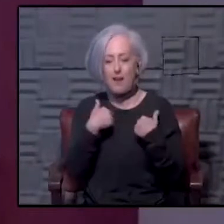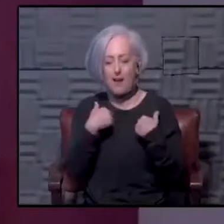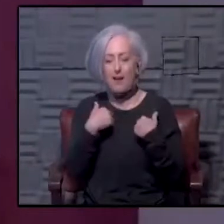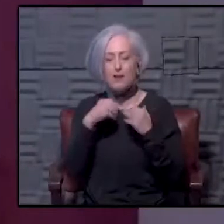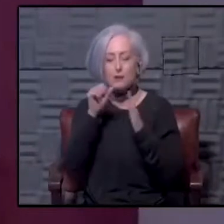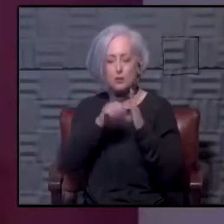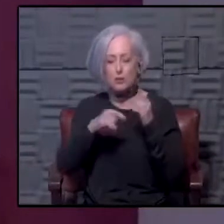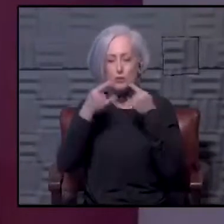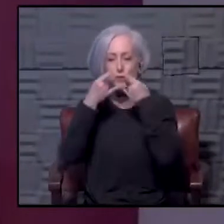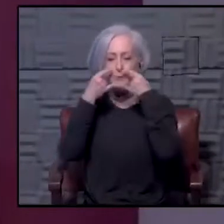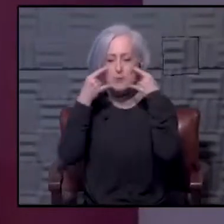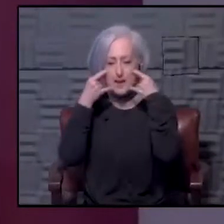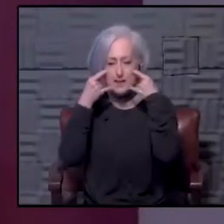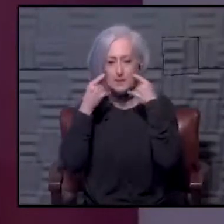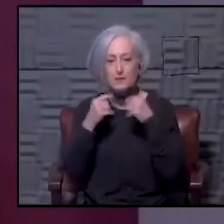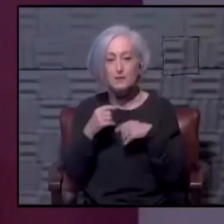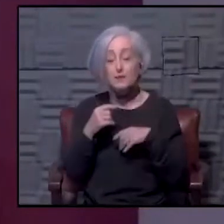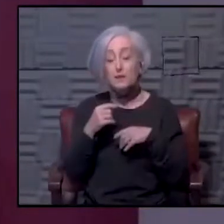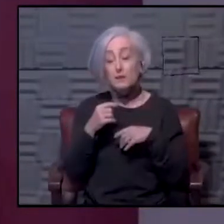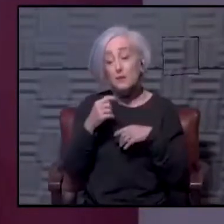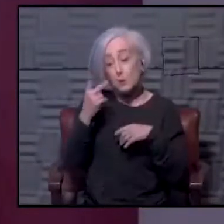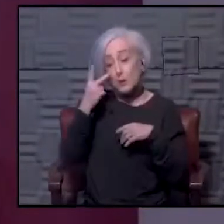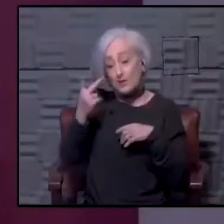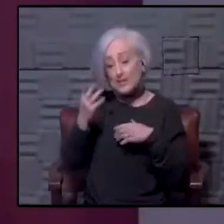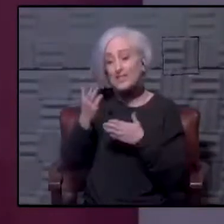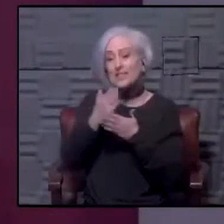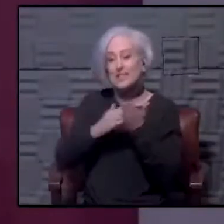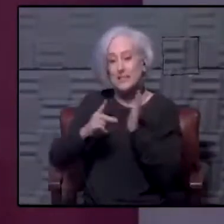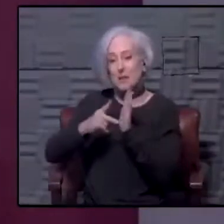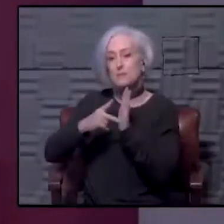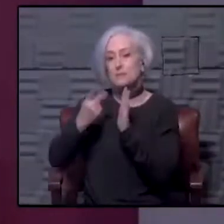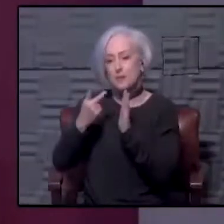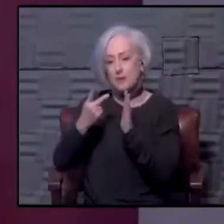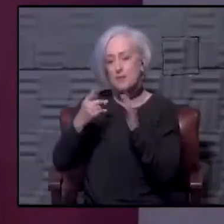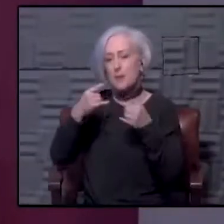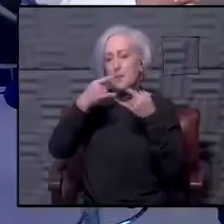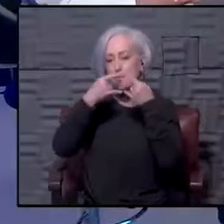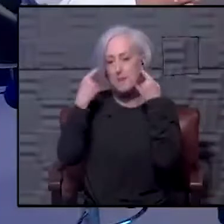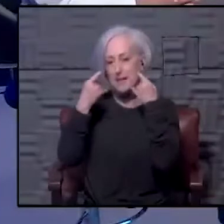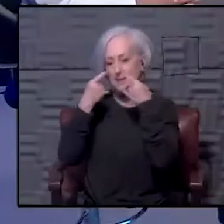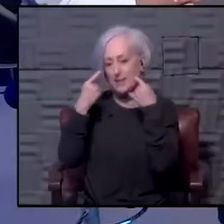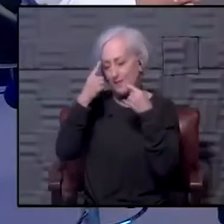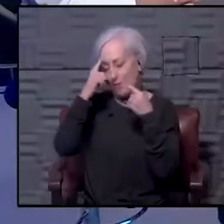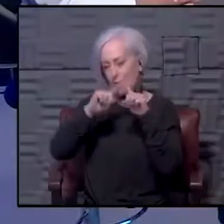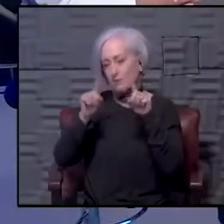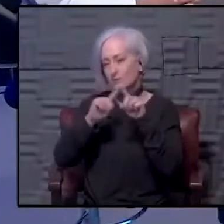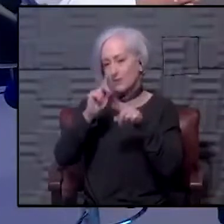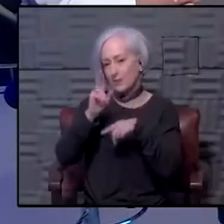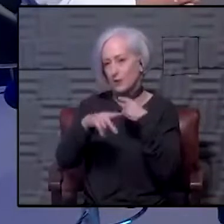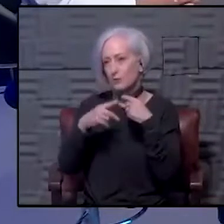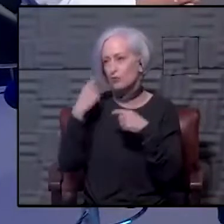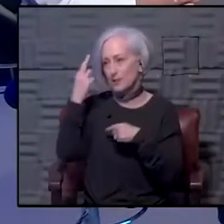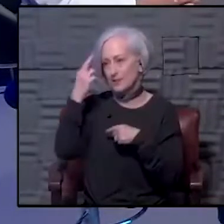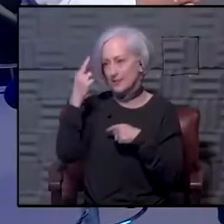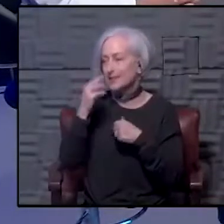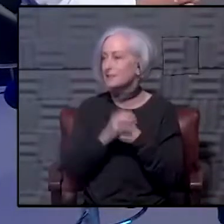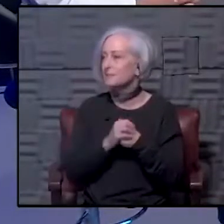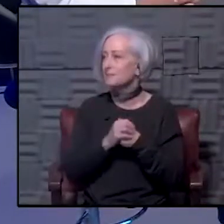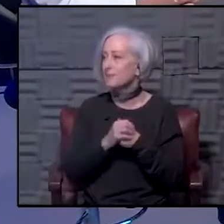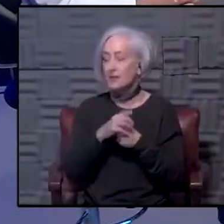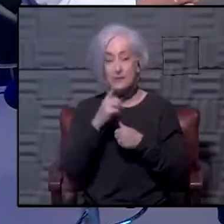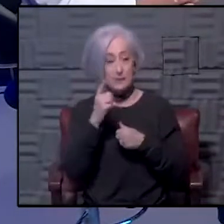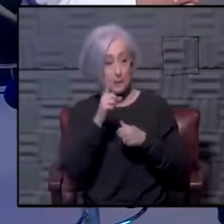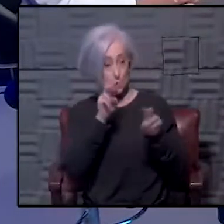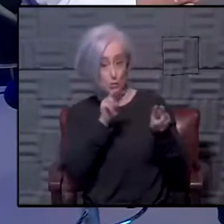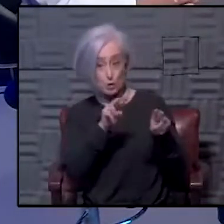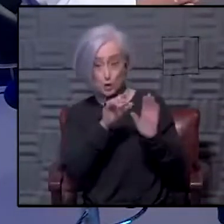have had some instances of double masking for a variety of reasons. All right. Did you Google that? Did you YouTube it to